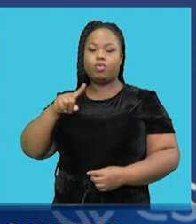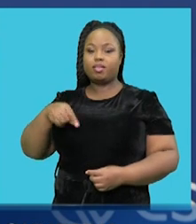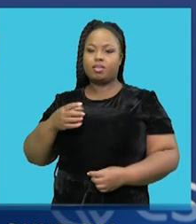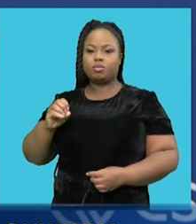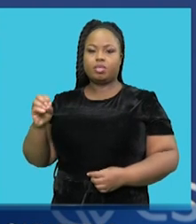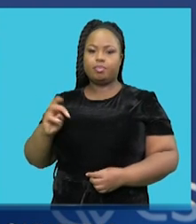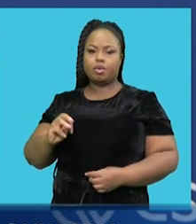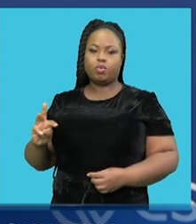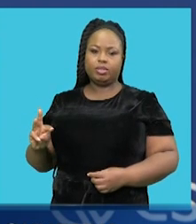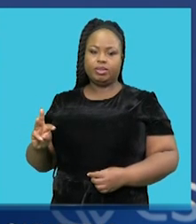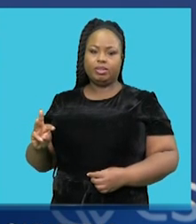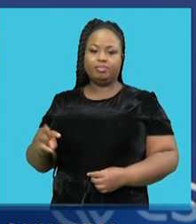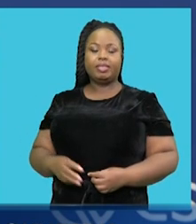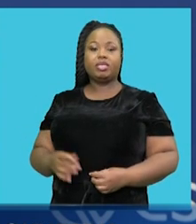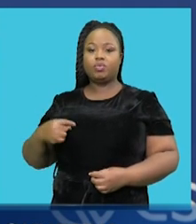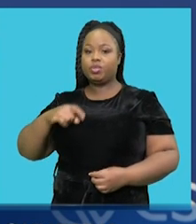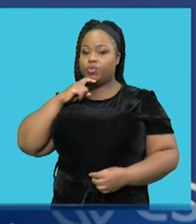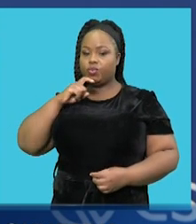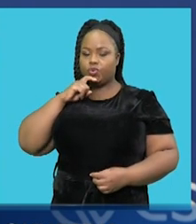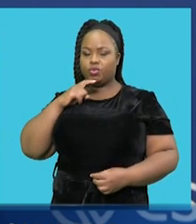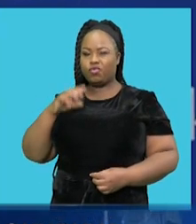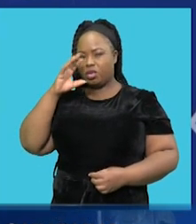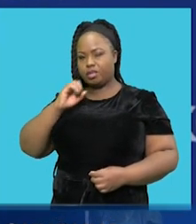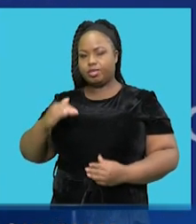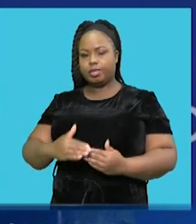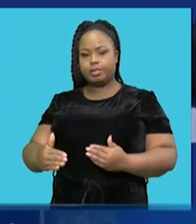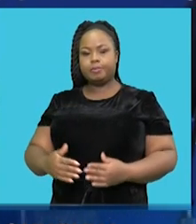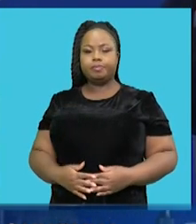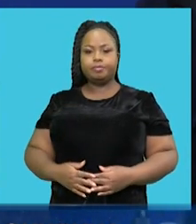megawatts which is what we use for our baseline assumptions there